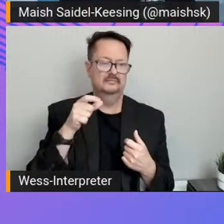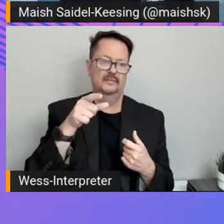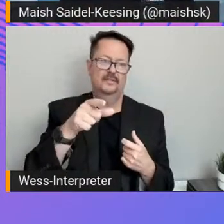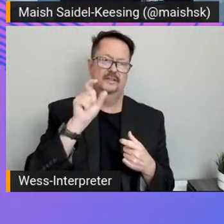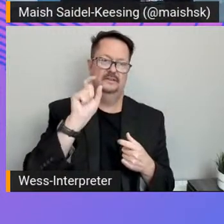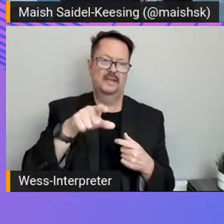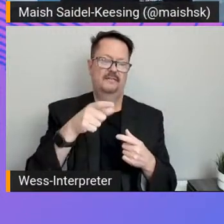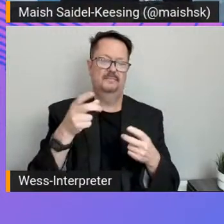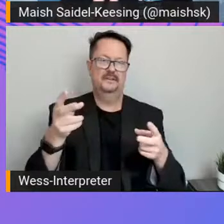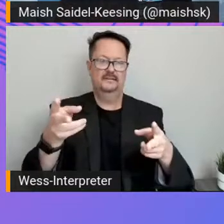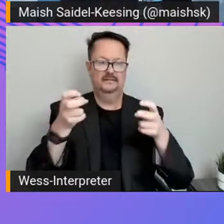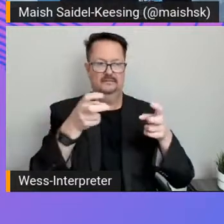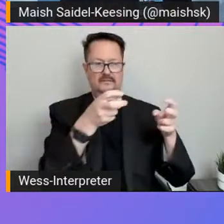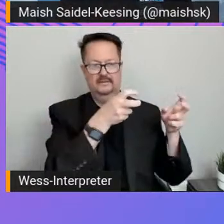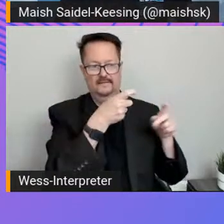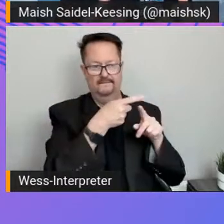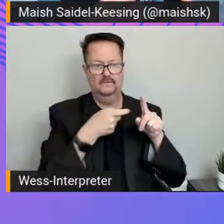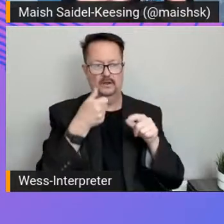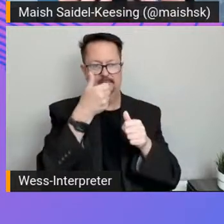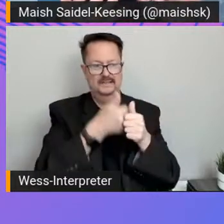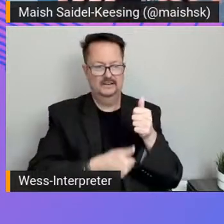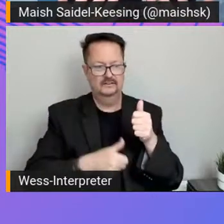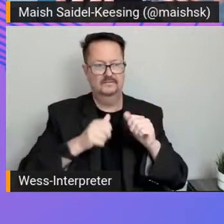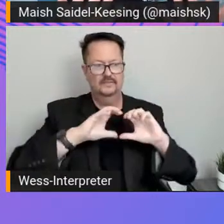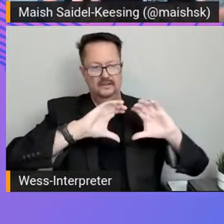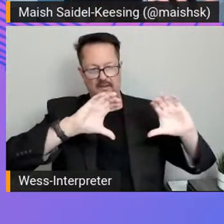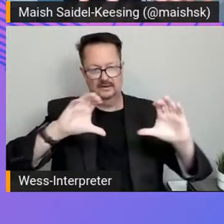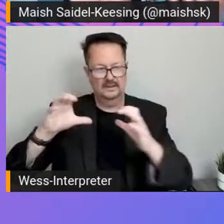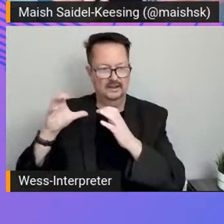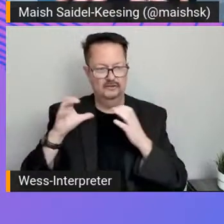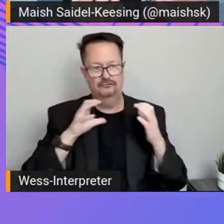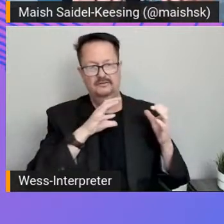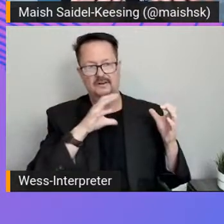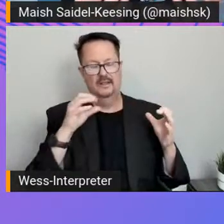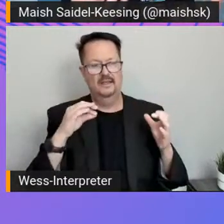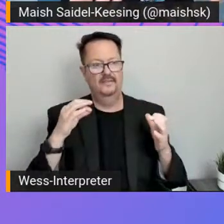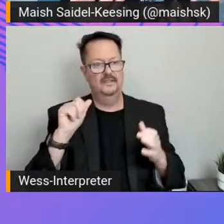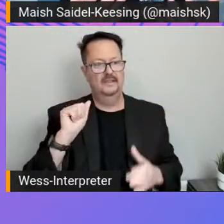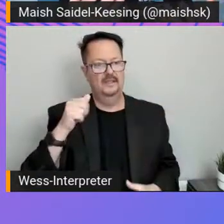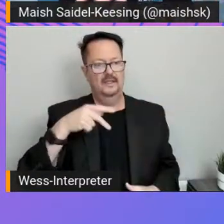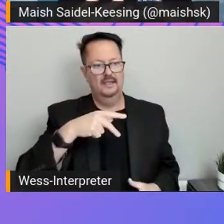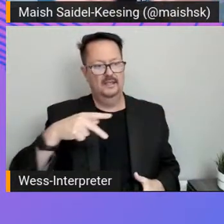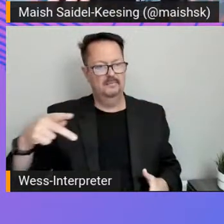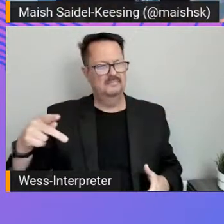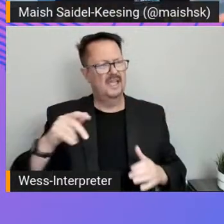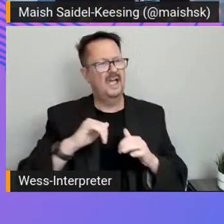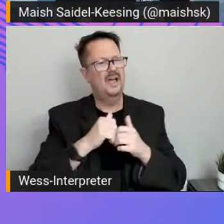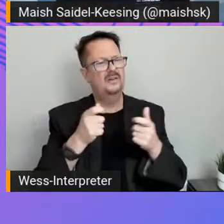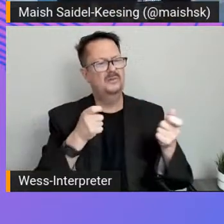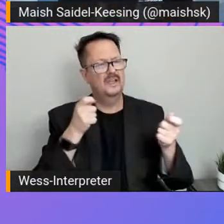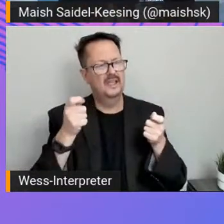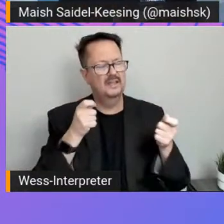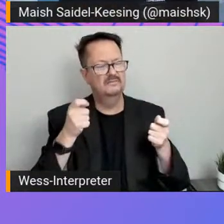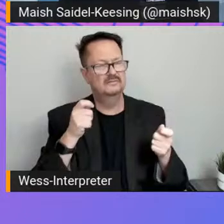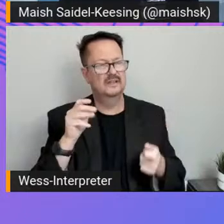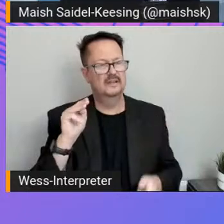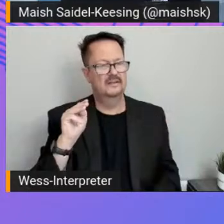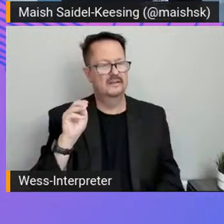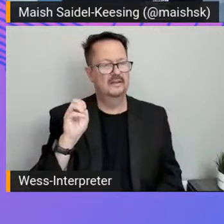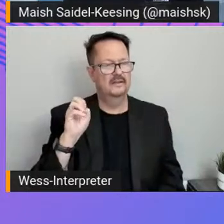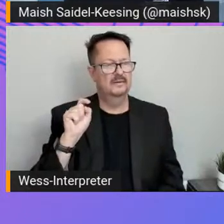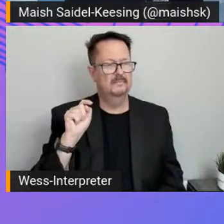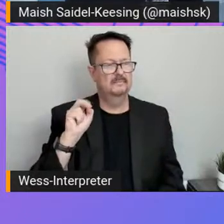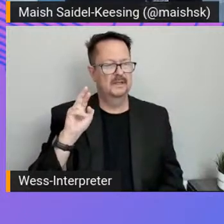each of the containers and the applications. But how do you handle your logs, and more importantly, I would think metrics at Gaggle based